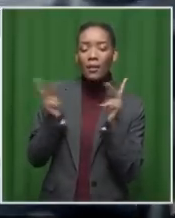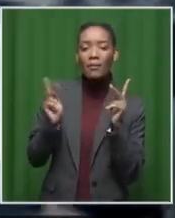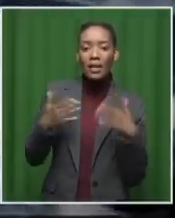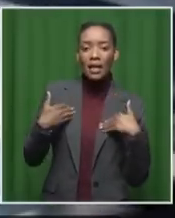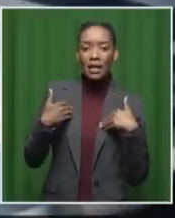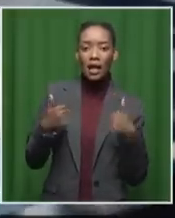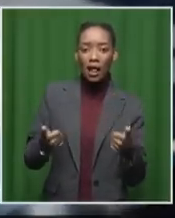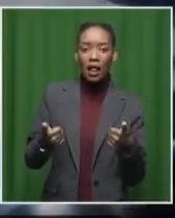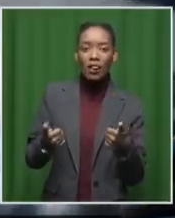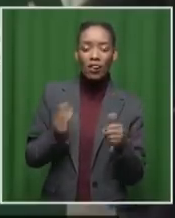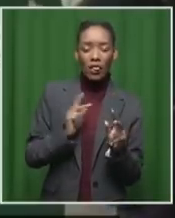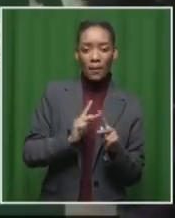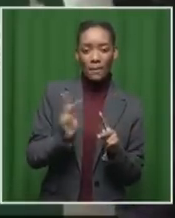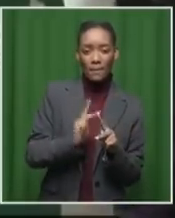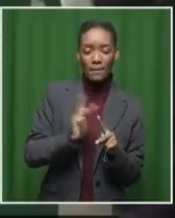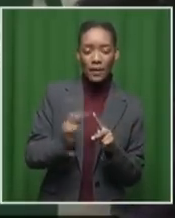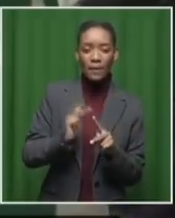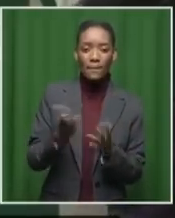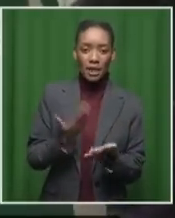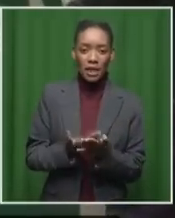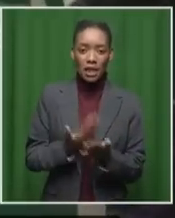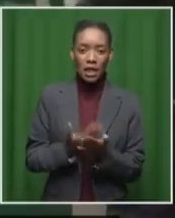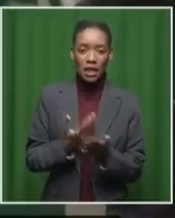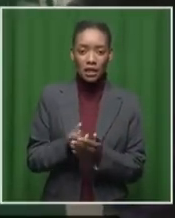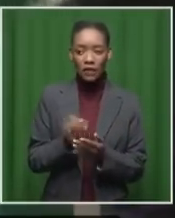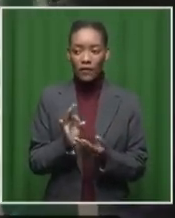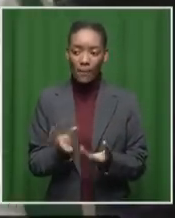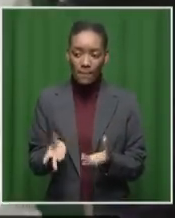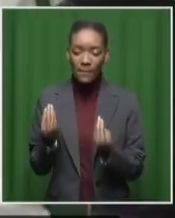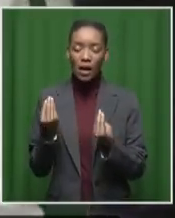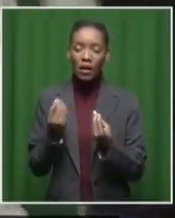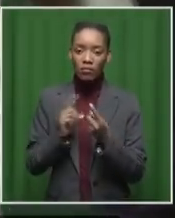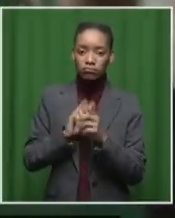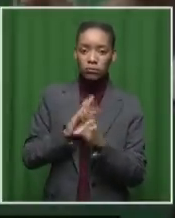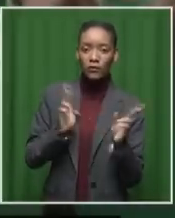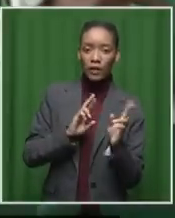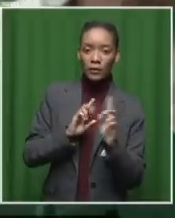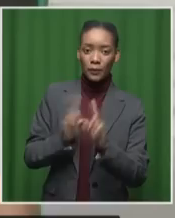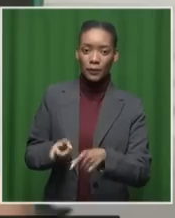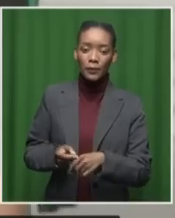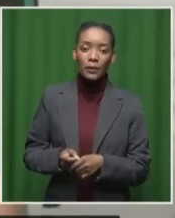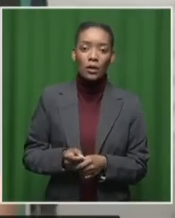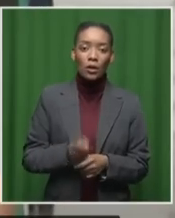preparedness and responses, among others. Now, also, equipment worth around